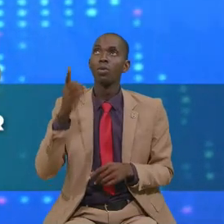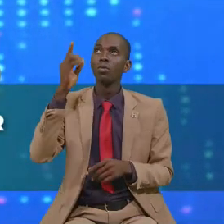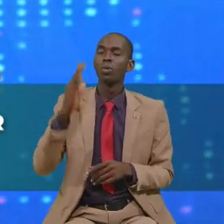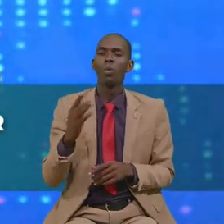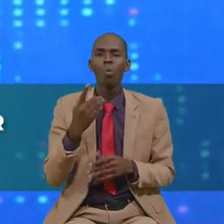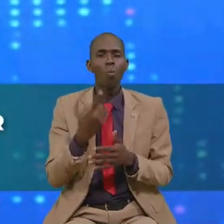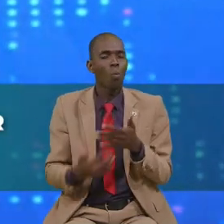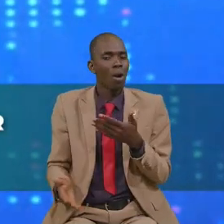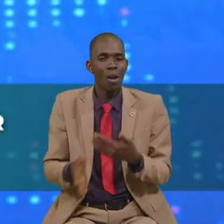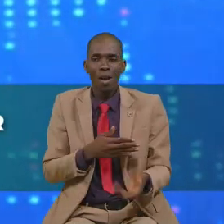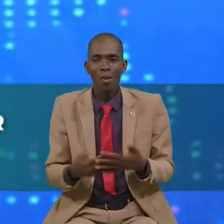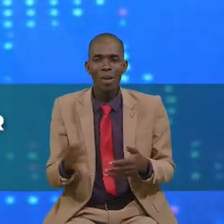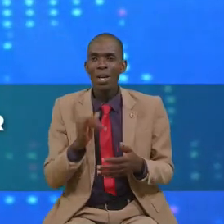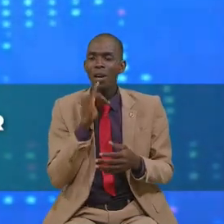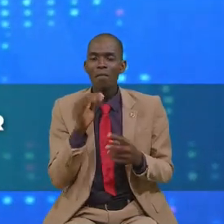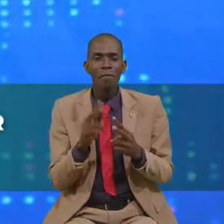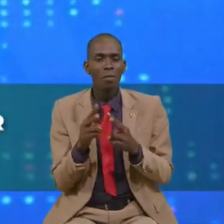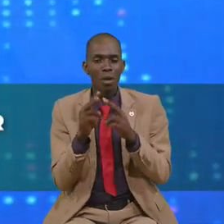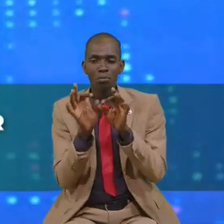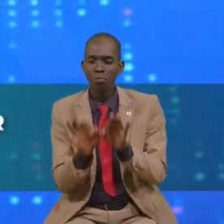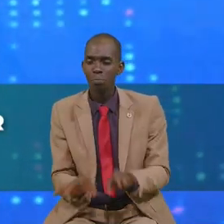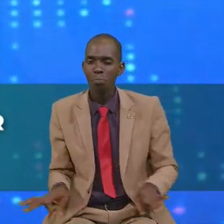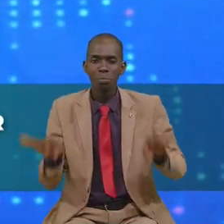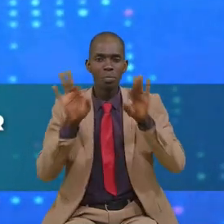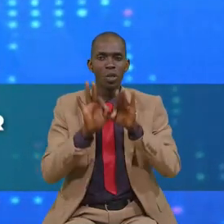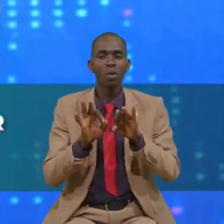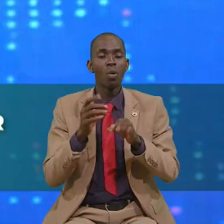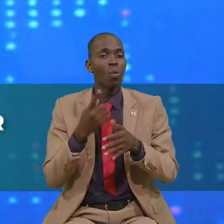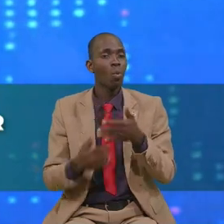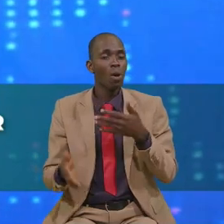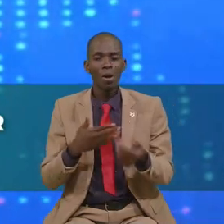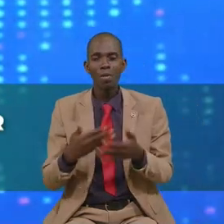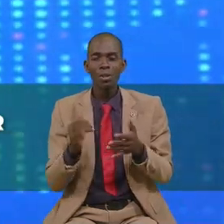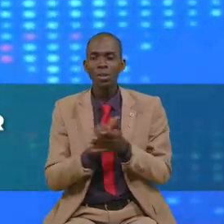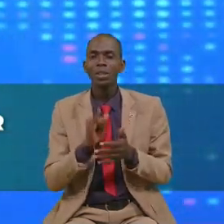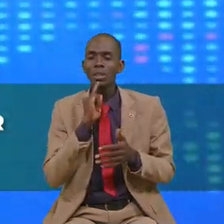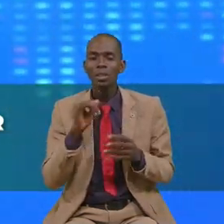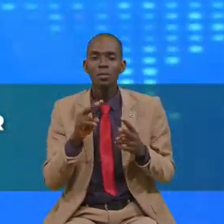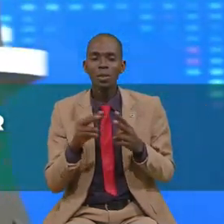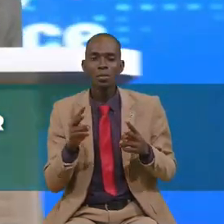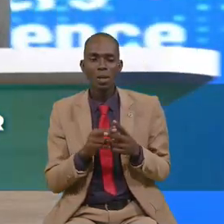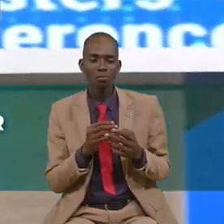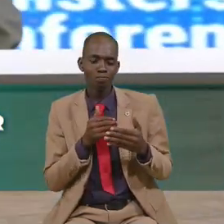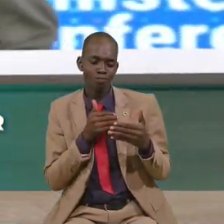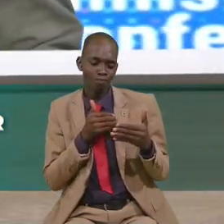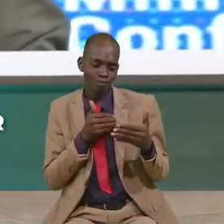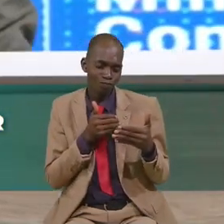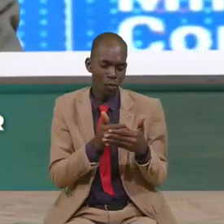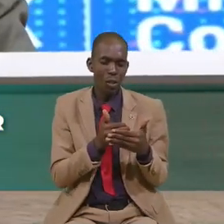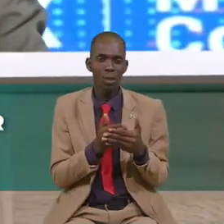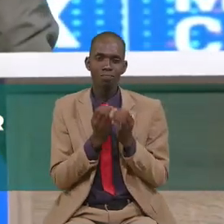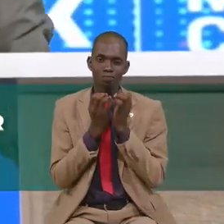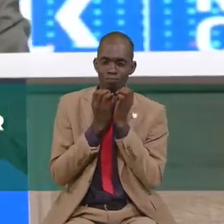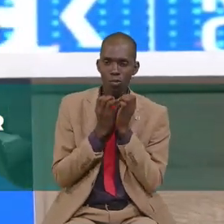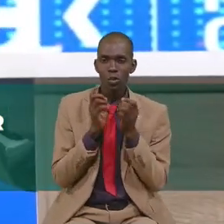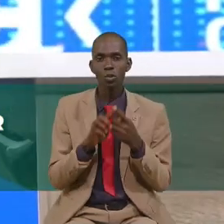important, whatever is so much near to you that you always think about, and